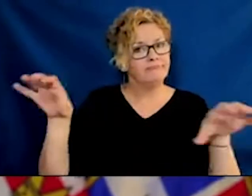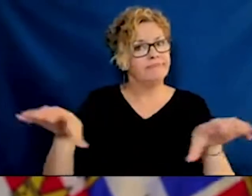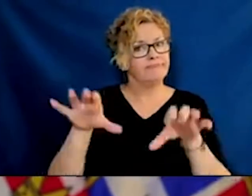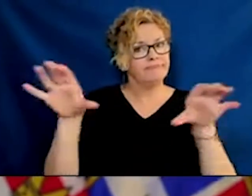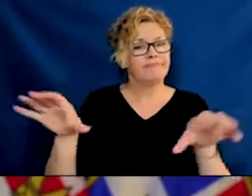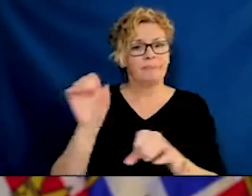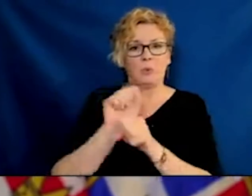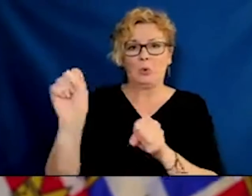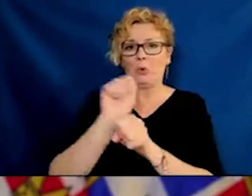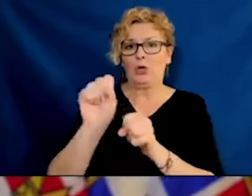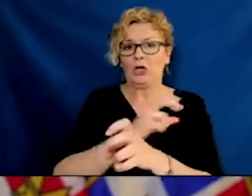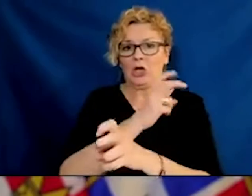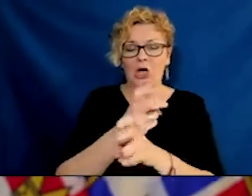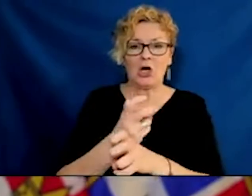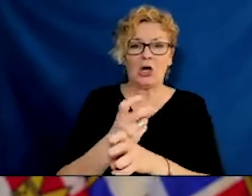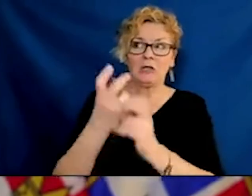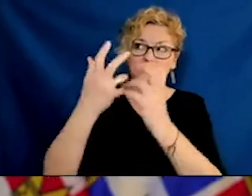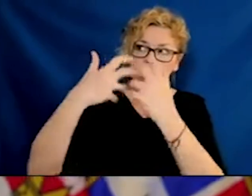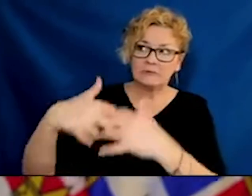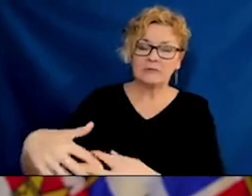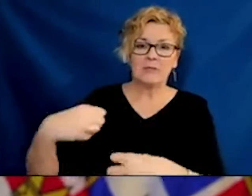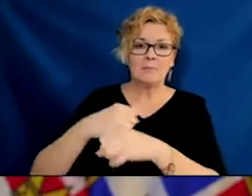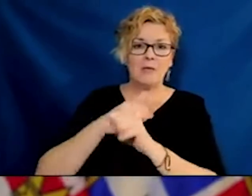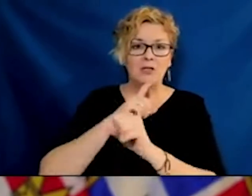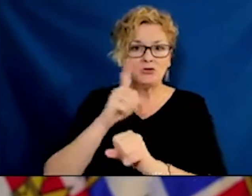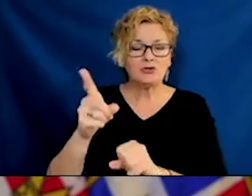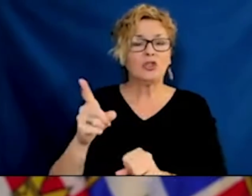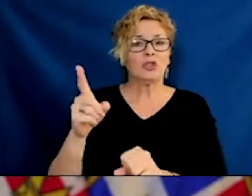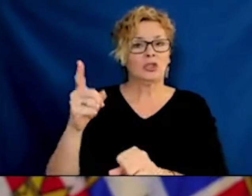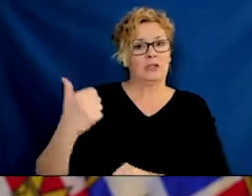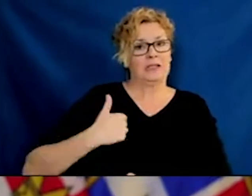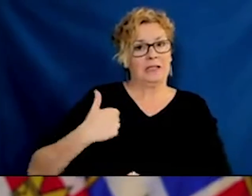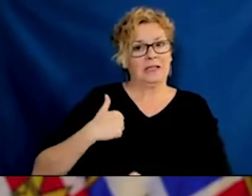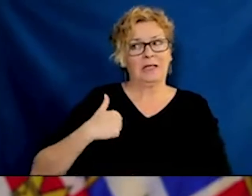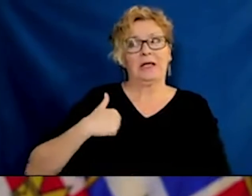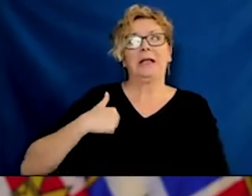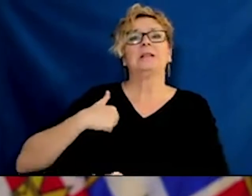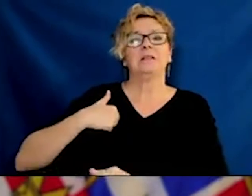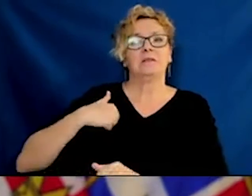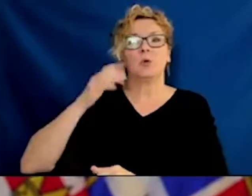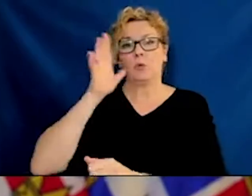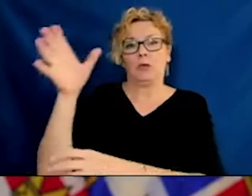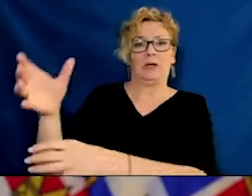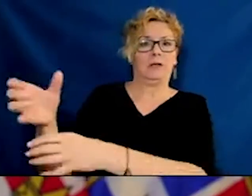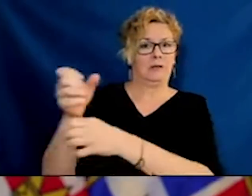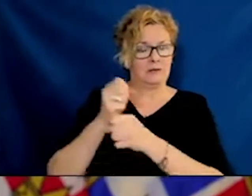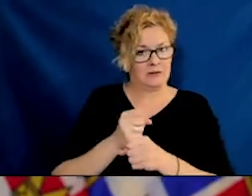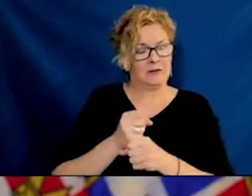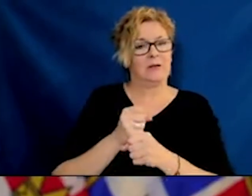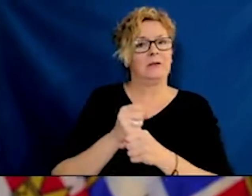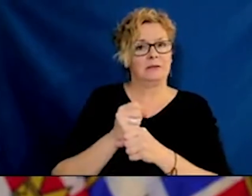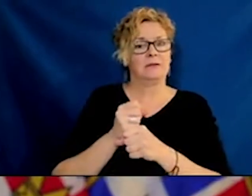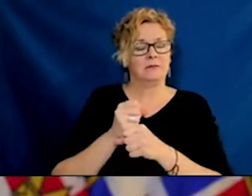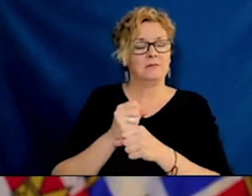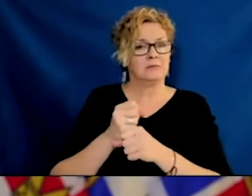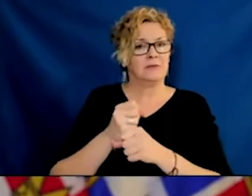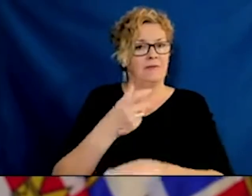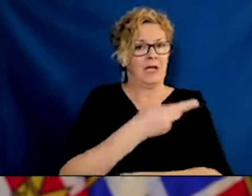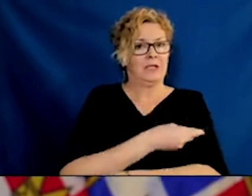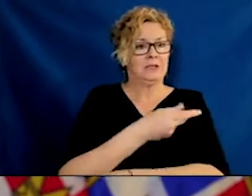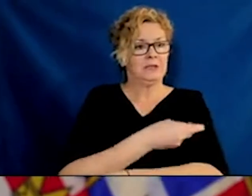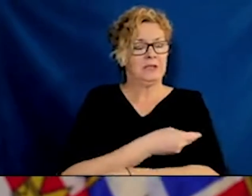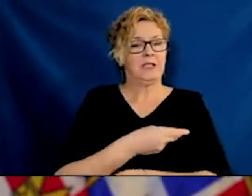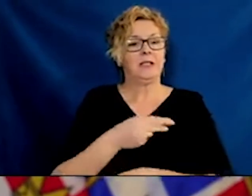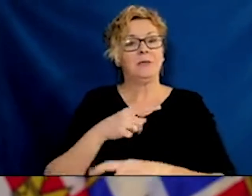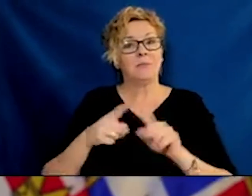moment. Because of this extremely limited supply over the next 2 weeks, we have made the decision that we will be delaying